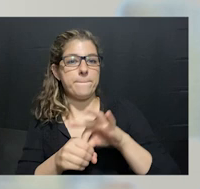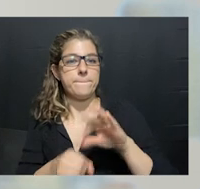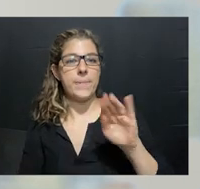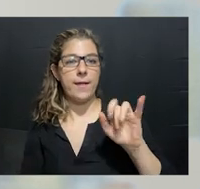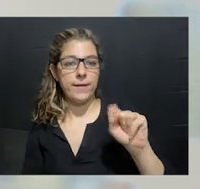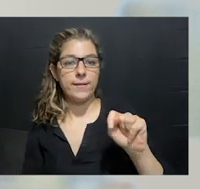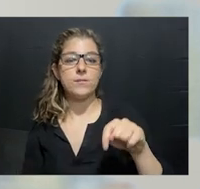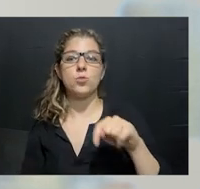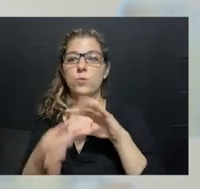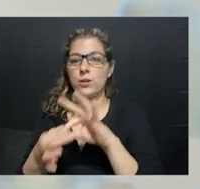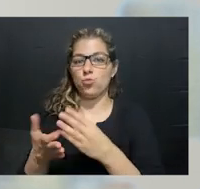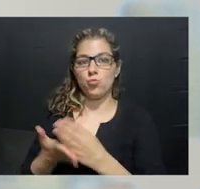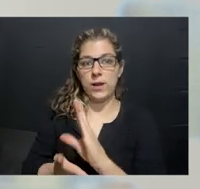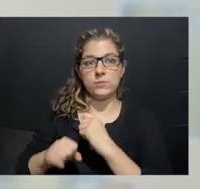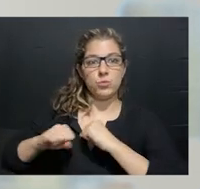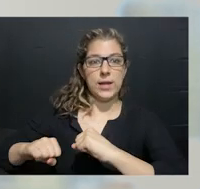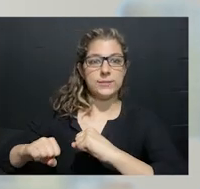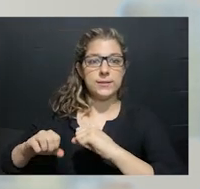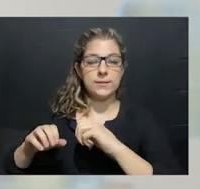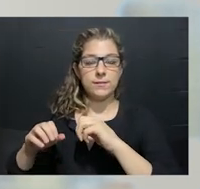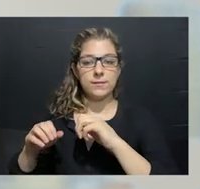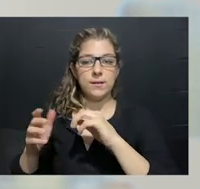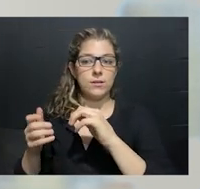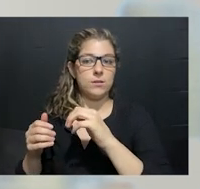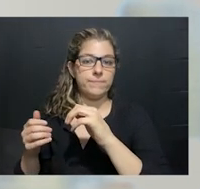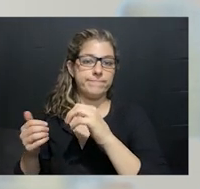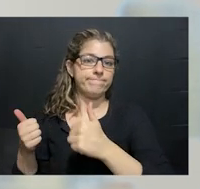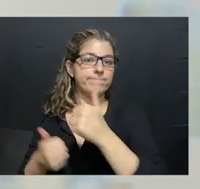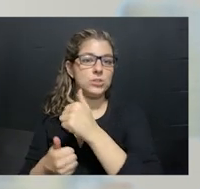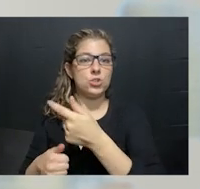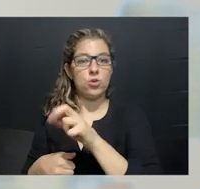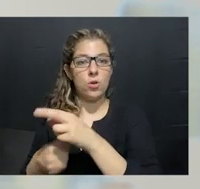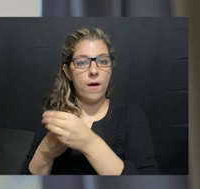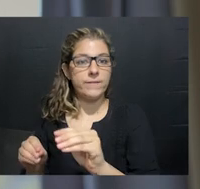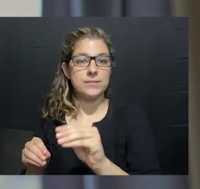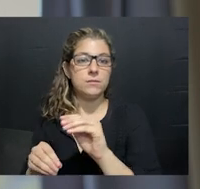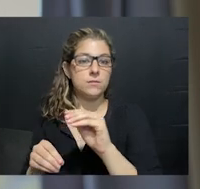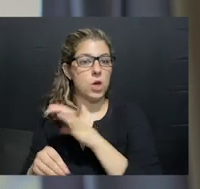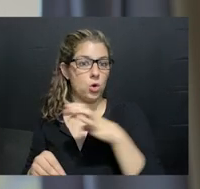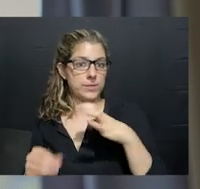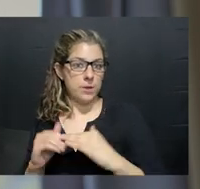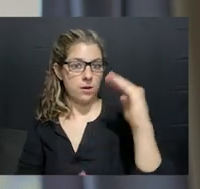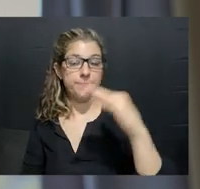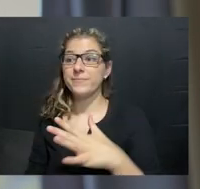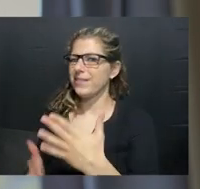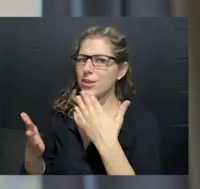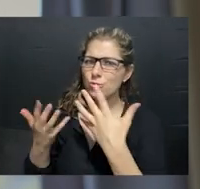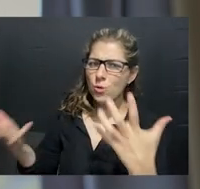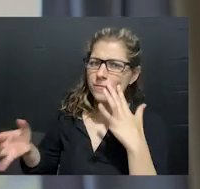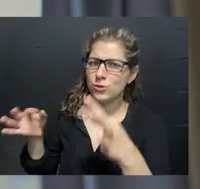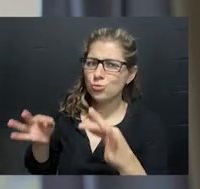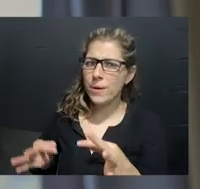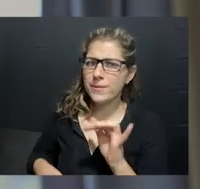And around the rights that are protected in the Attorney General's office, in Congress, and beyond. Yeah, thank you so much for laying that out